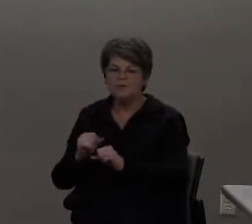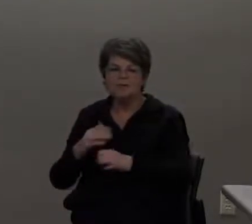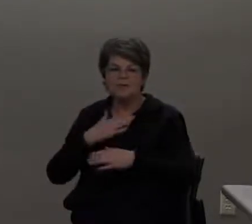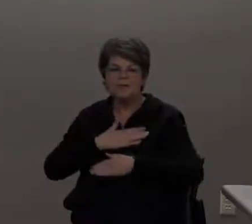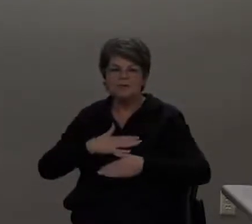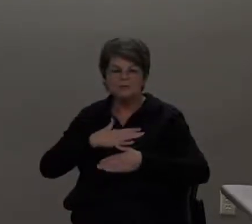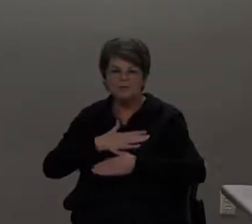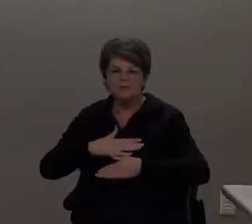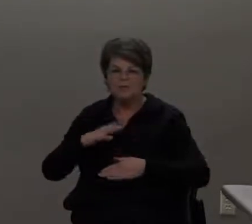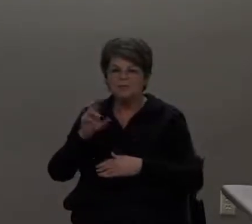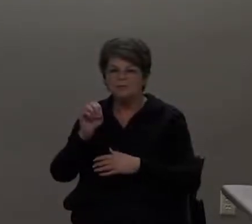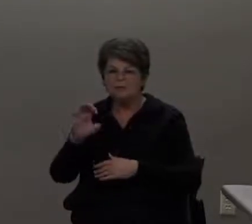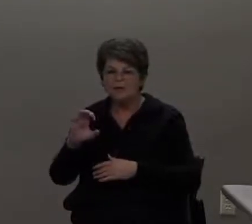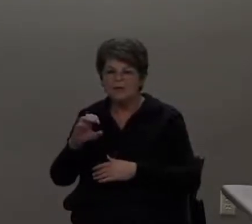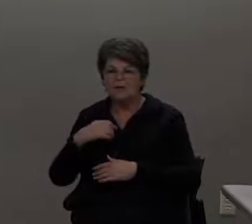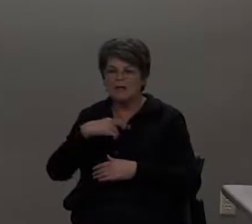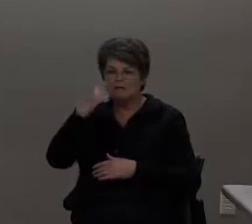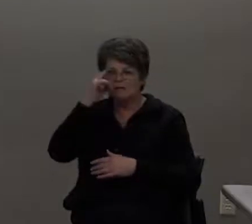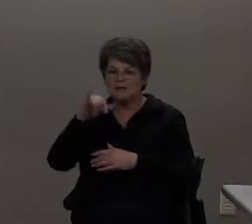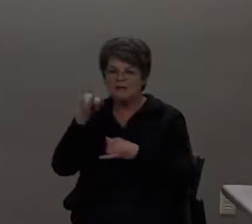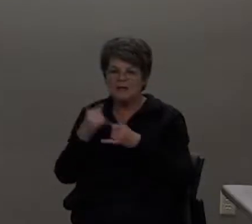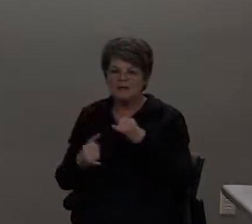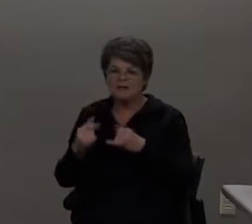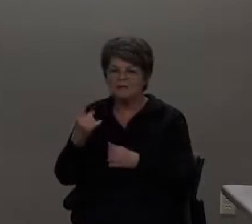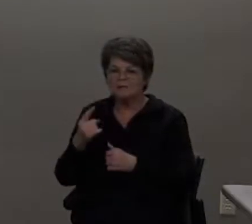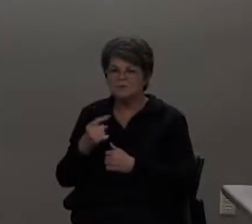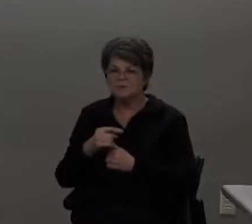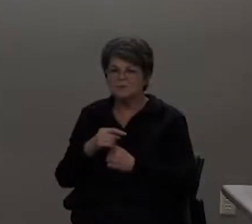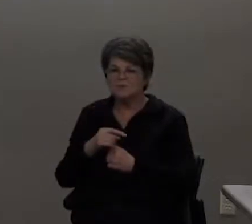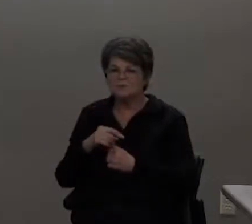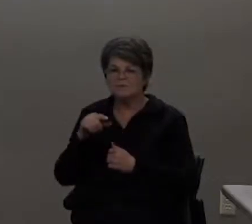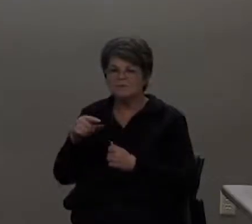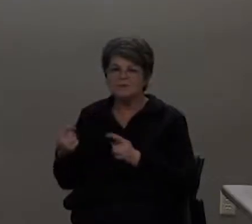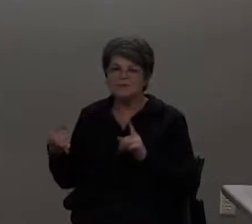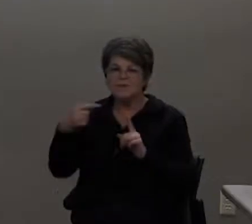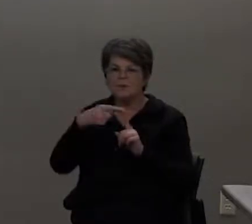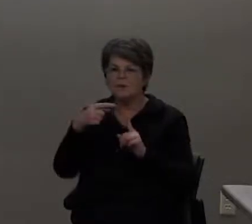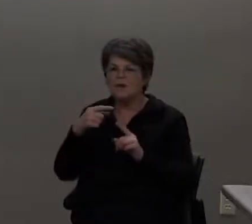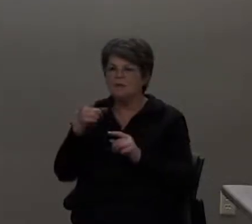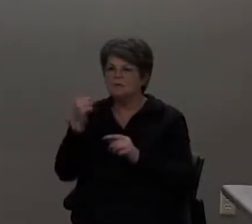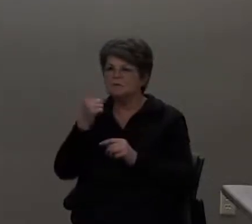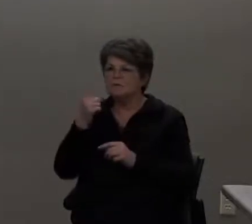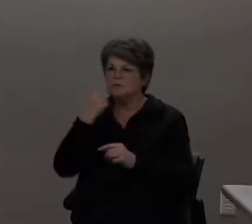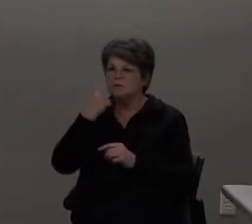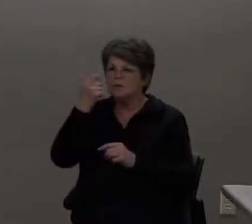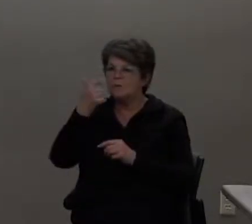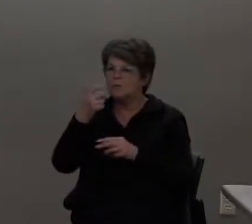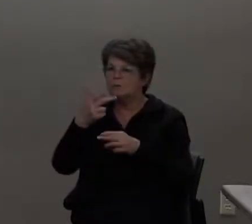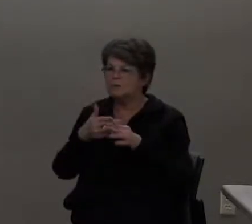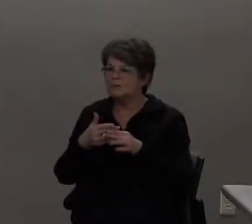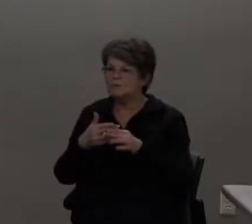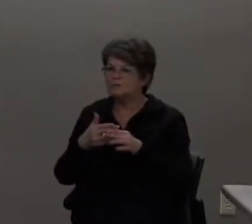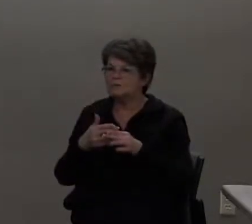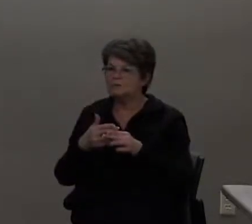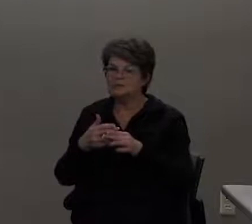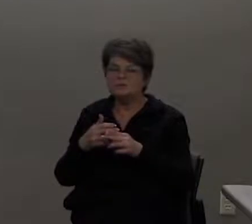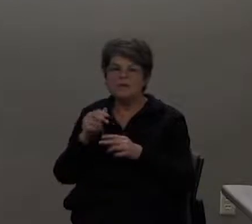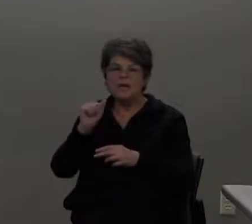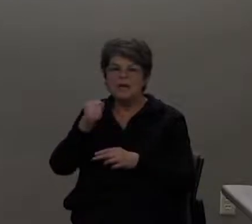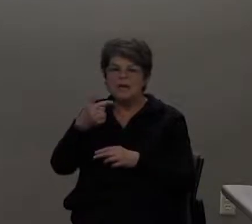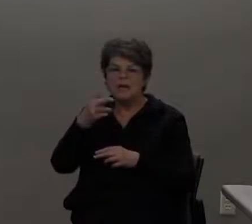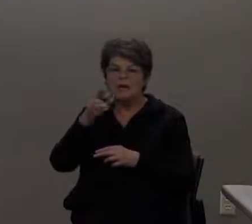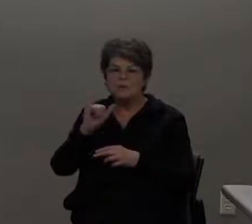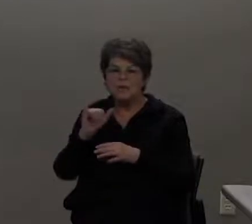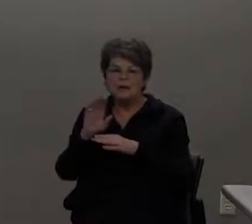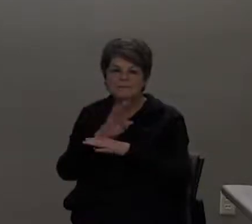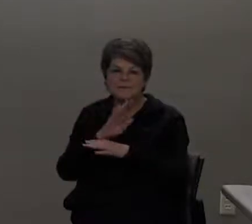Entertainment and recreation, I believe this is the last one. And this goes back to someone earlier mentioned agribusiness,